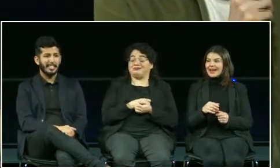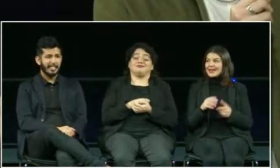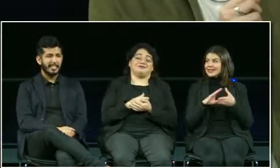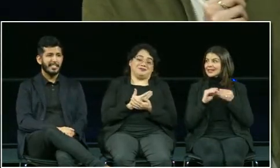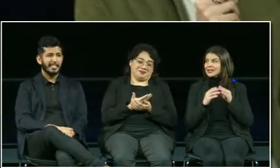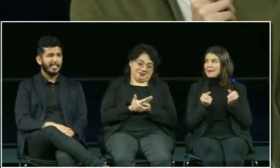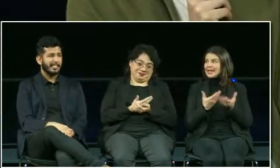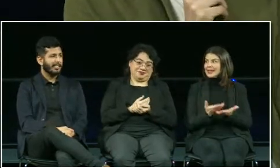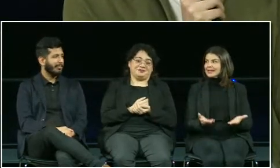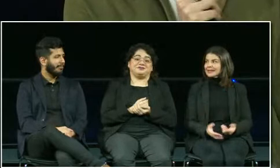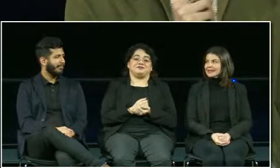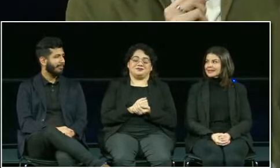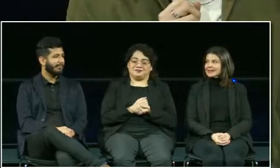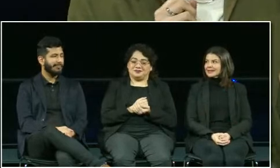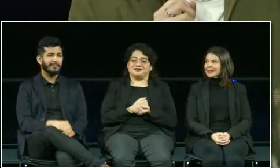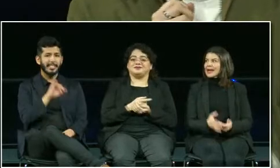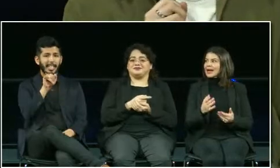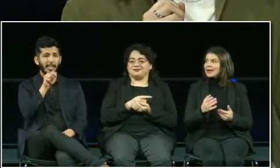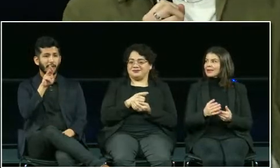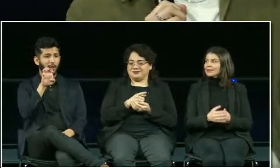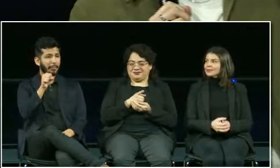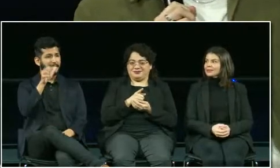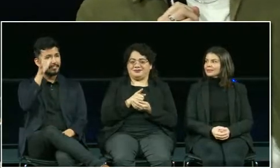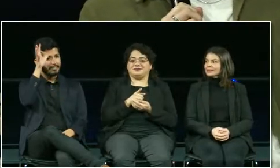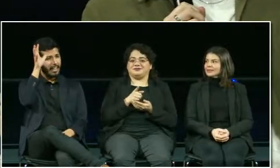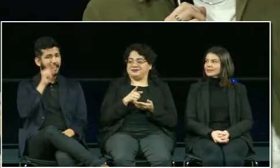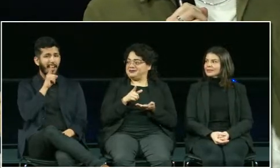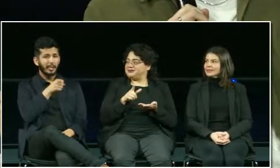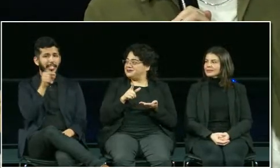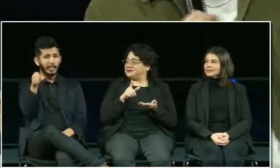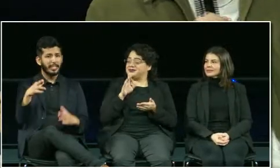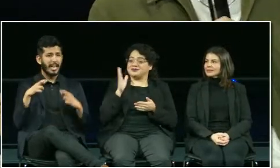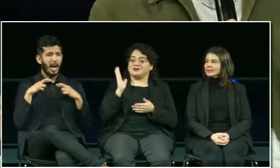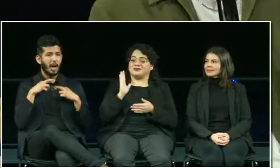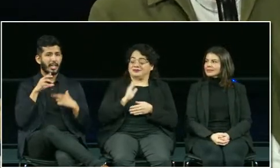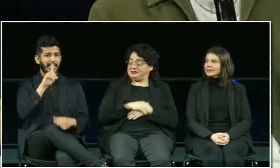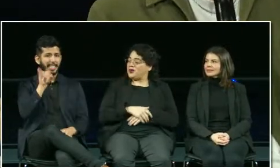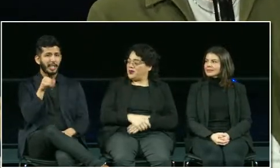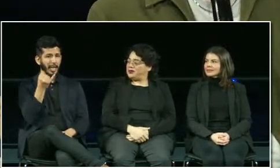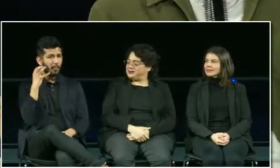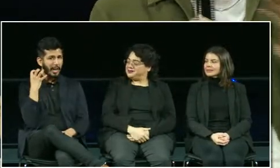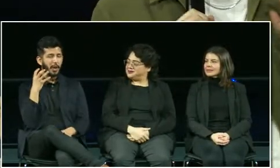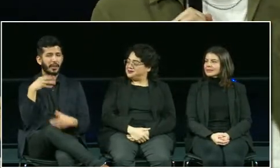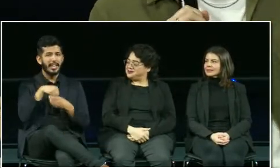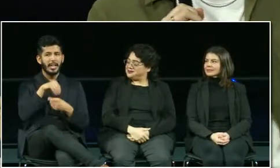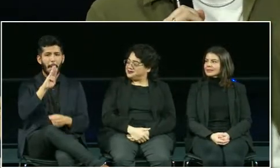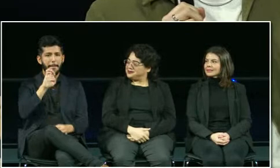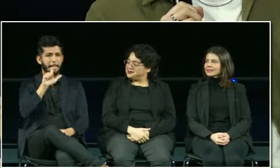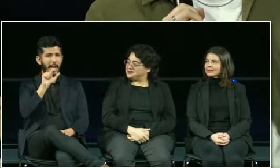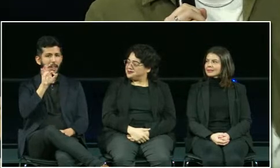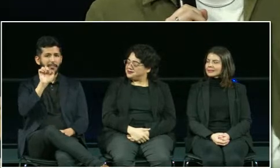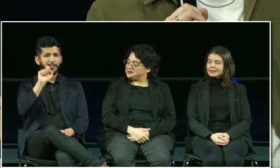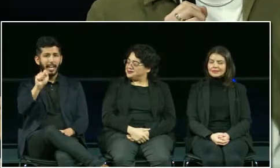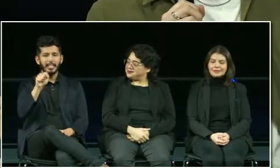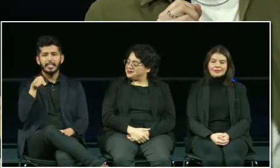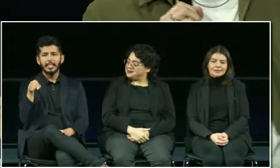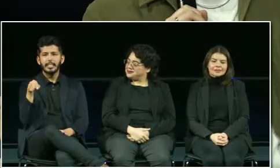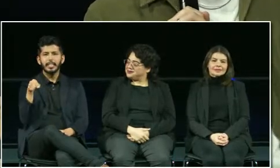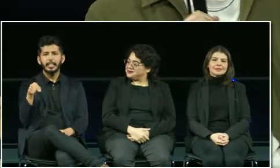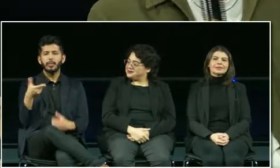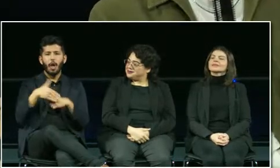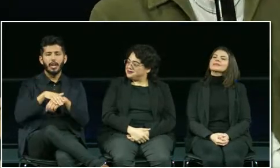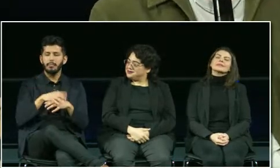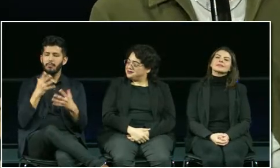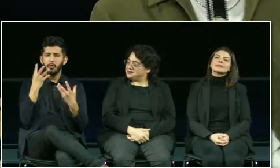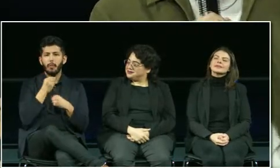James's dad, actually, is a retired radio DJ in Belfast. And he, on a very much beloved kind of morning